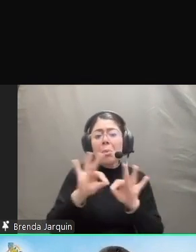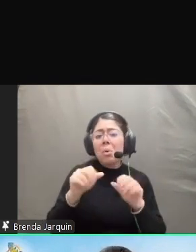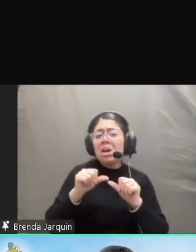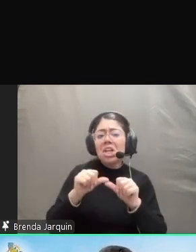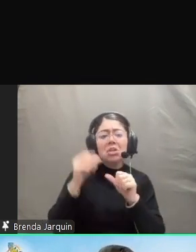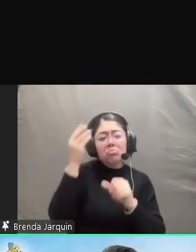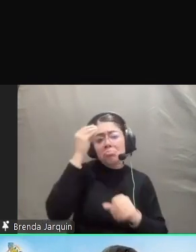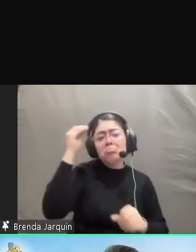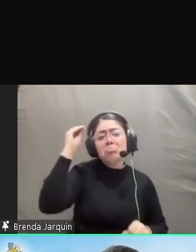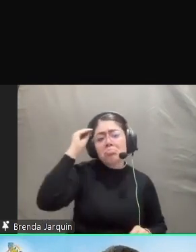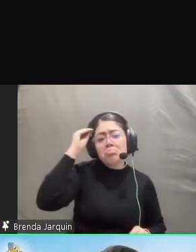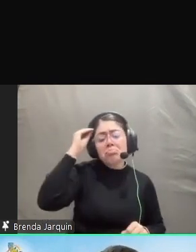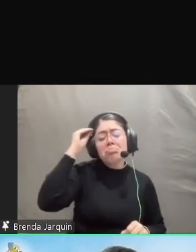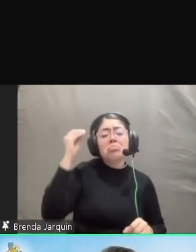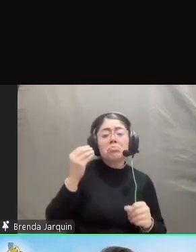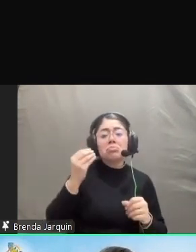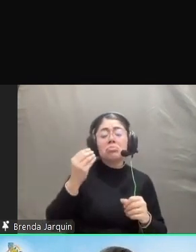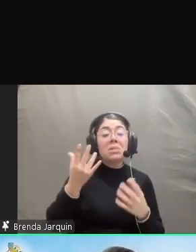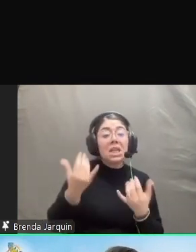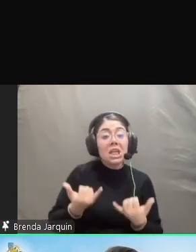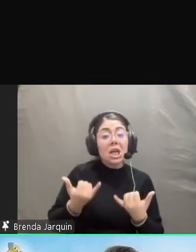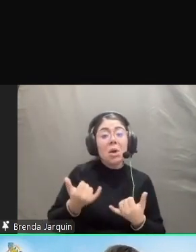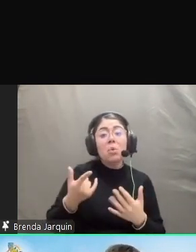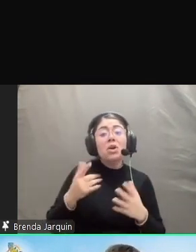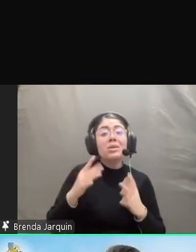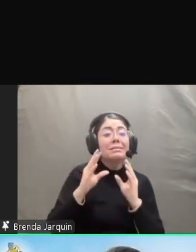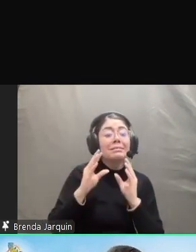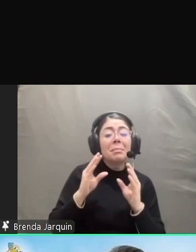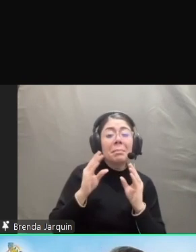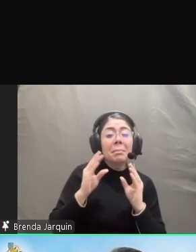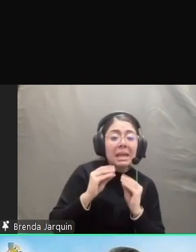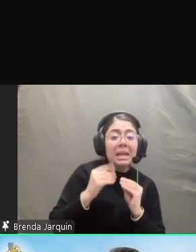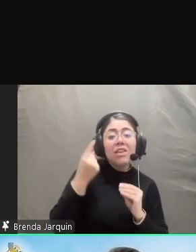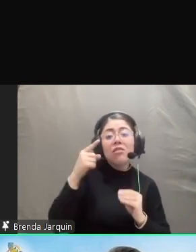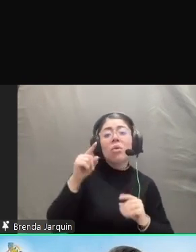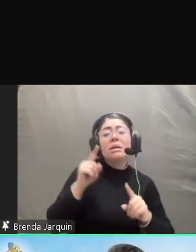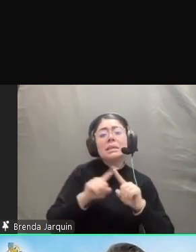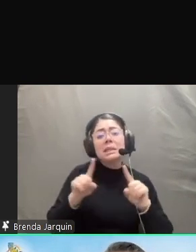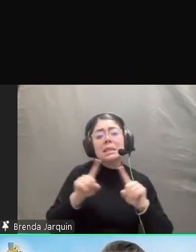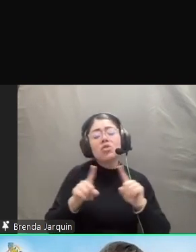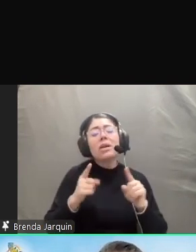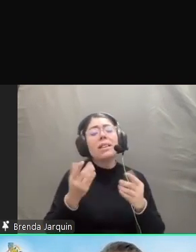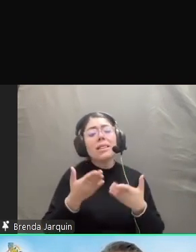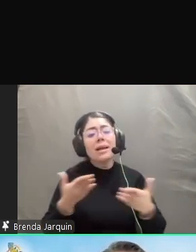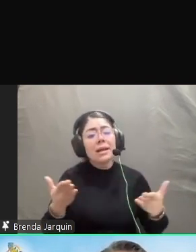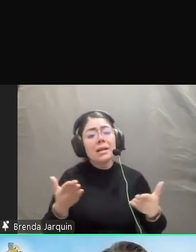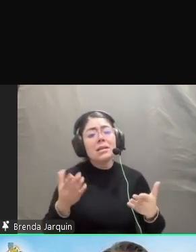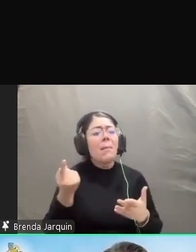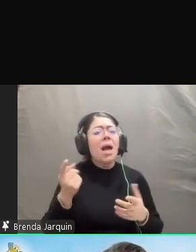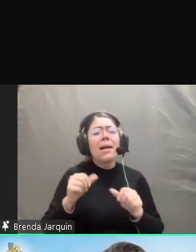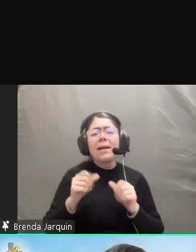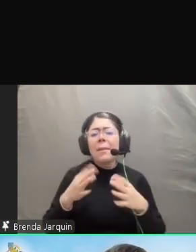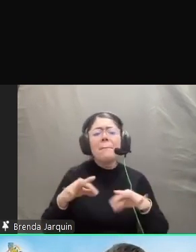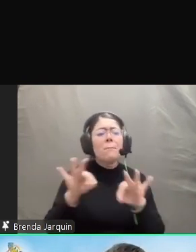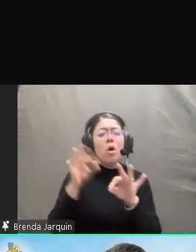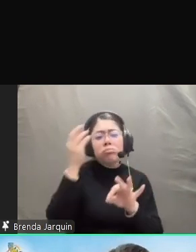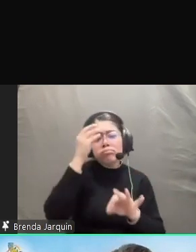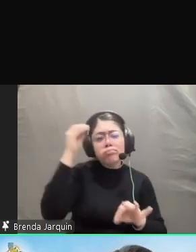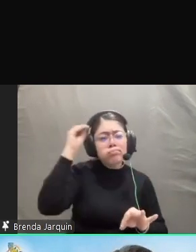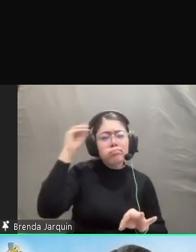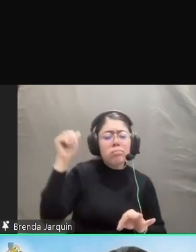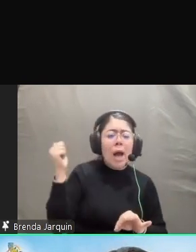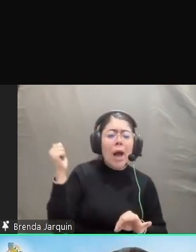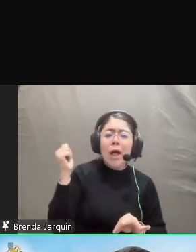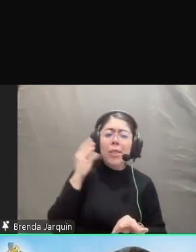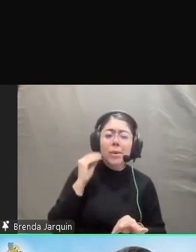you resources at your fingertips, very specifically applicable to this interagency agreement